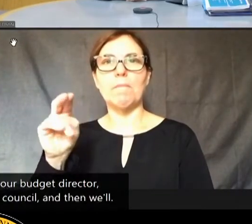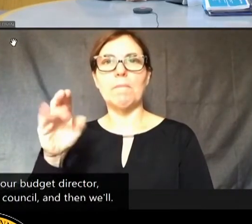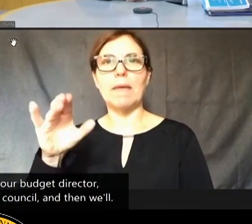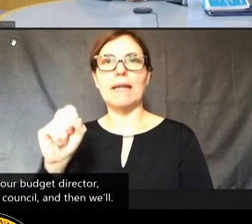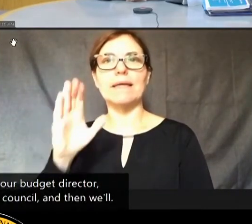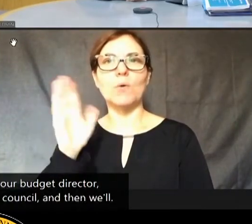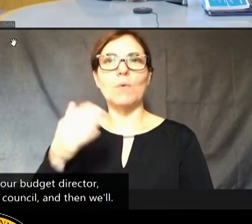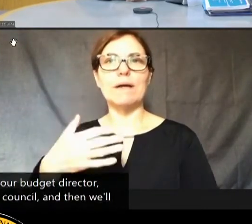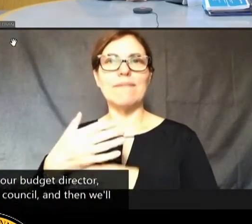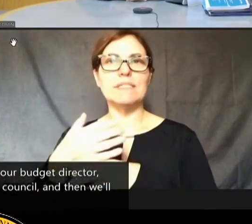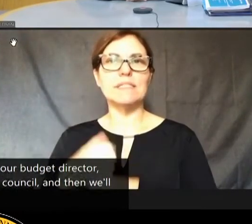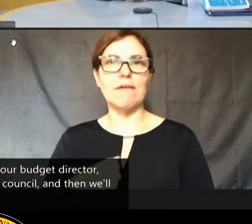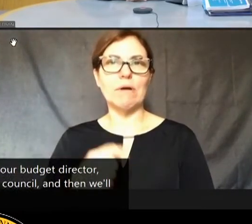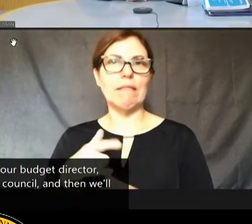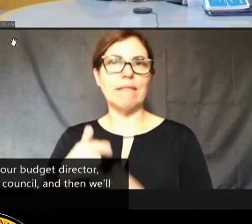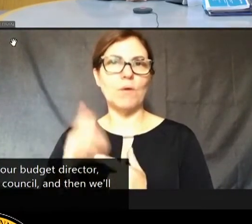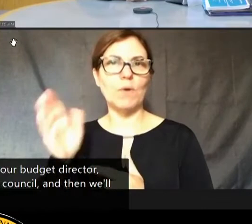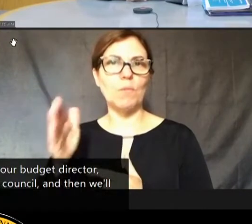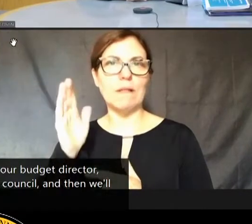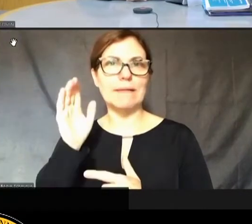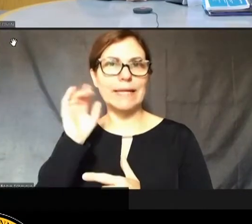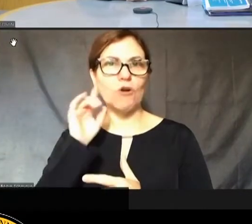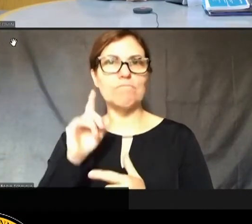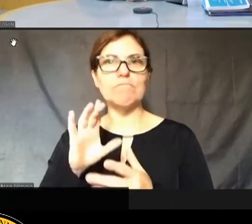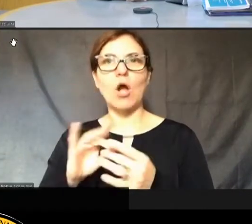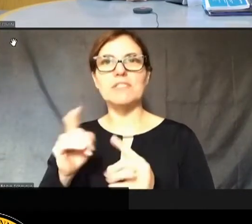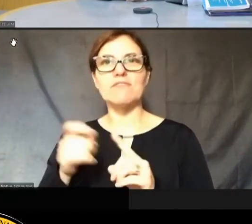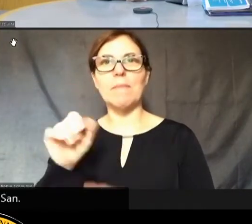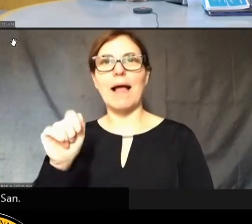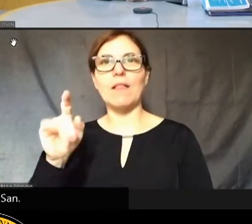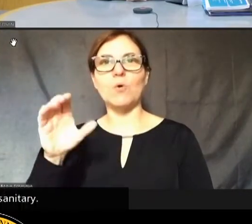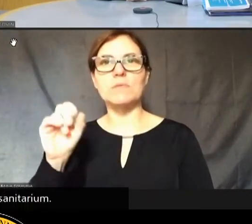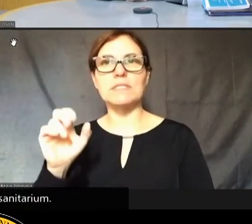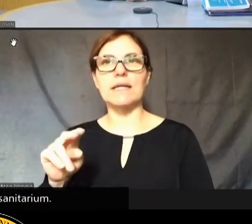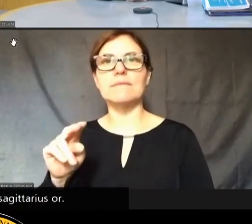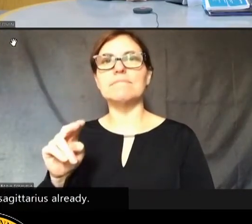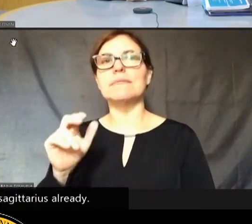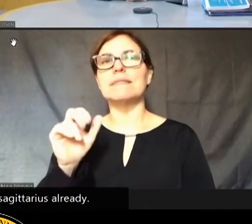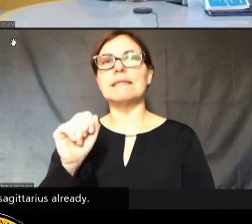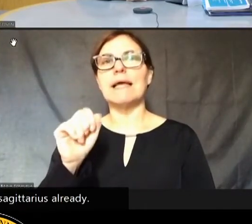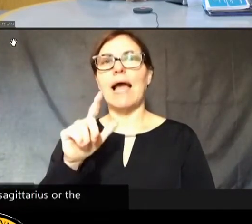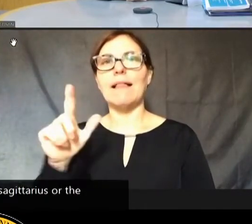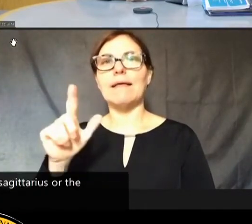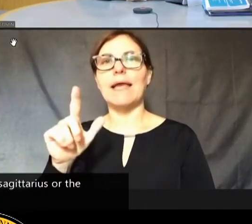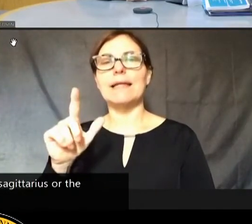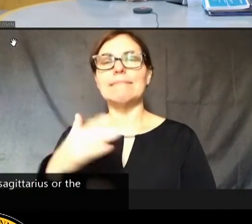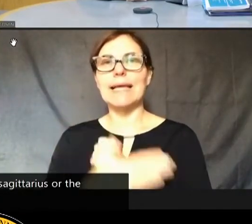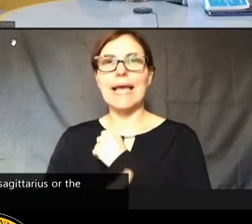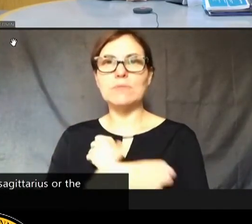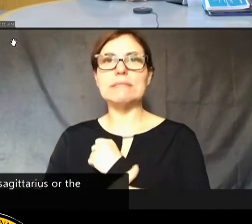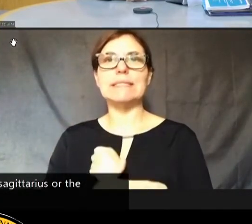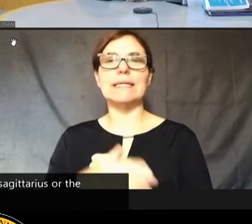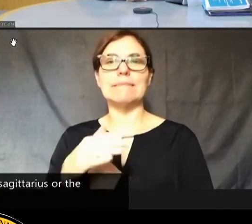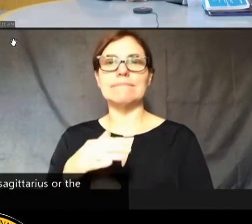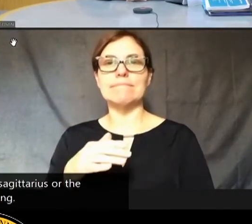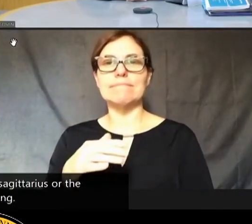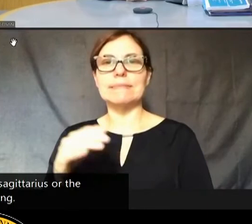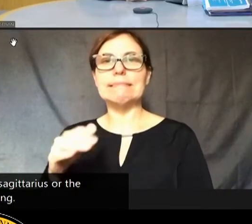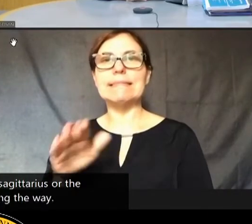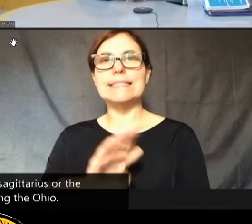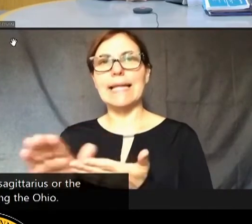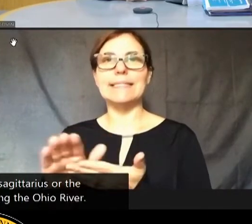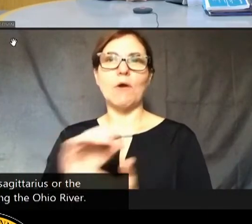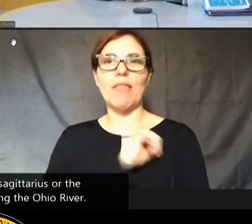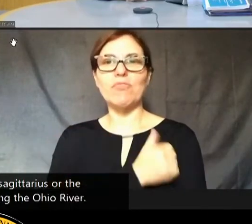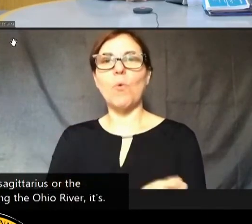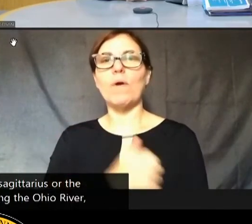ALCOSAN directly. Excellent. The Allegheny County Sanitary Authority, acronym ALCOSAN, located along the Ohio River